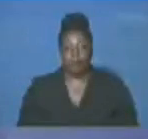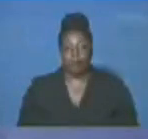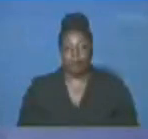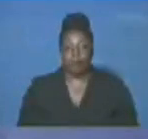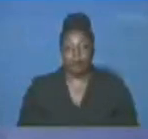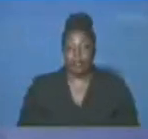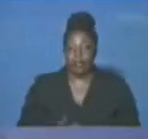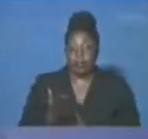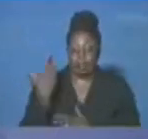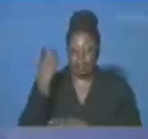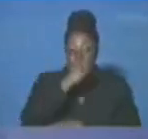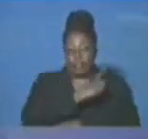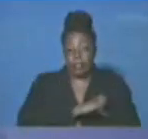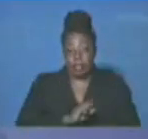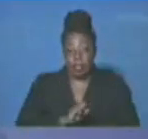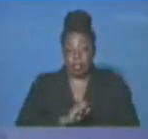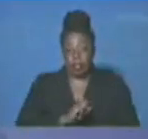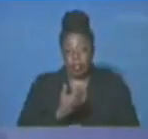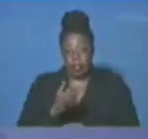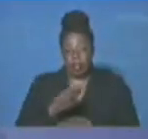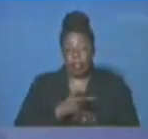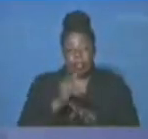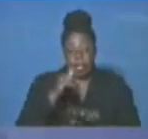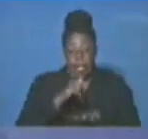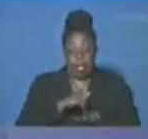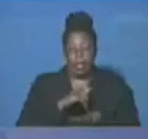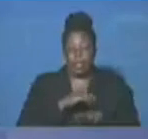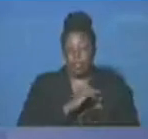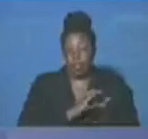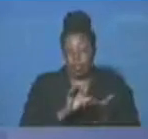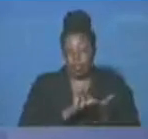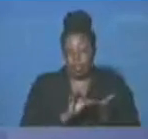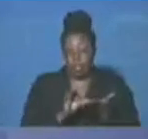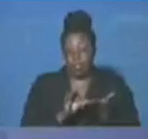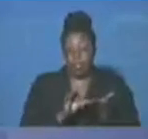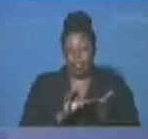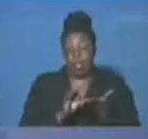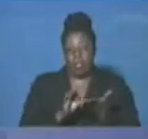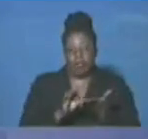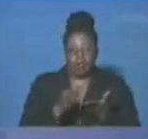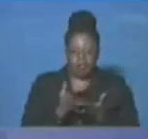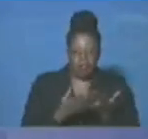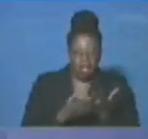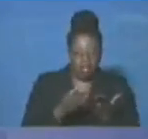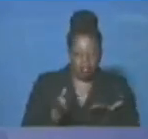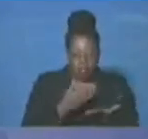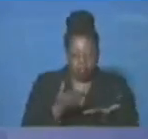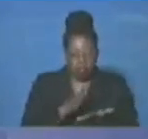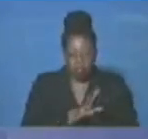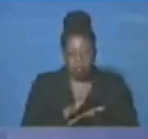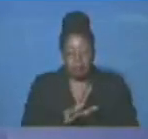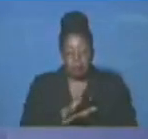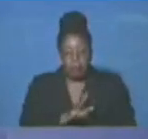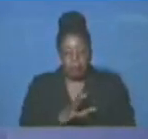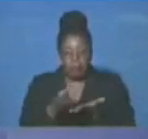Well, gone are the days that the professionals at the Office of the Auditor General have to manually review government finances. The agency is in the process